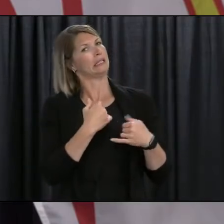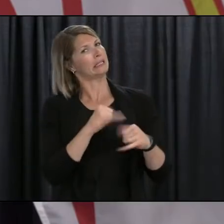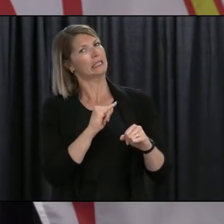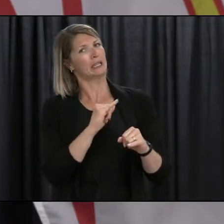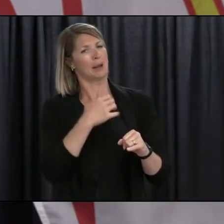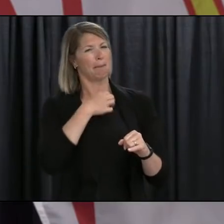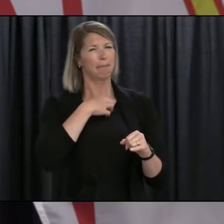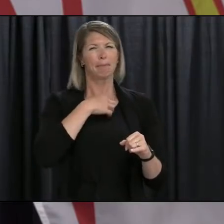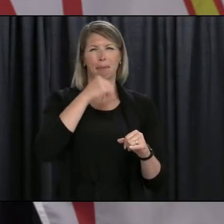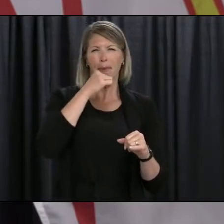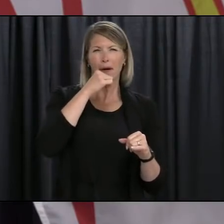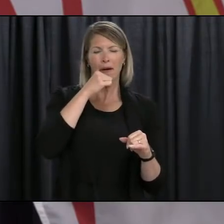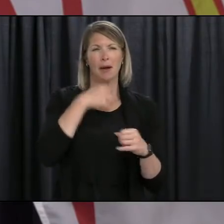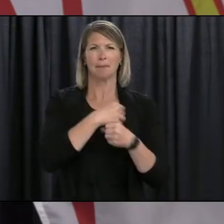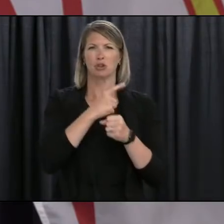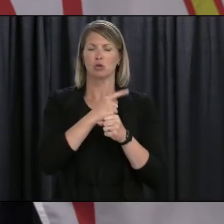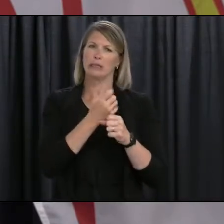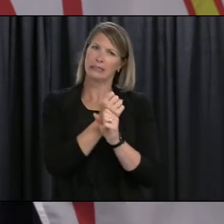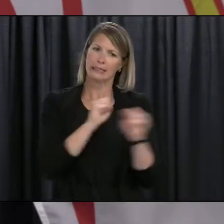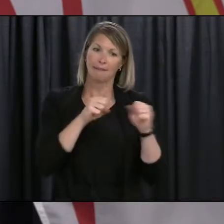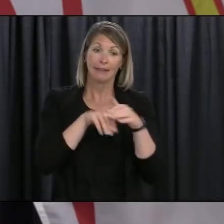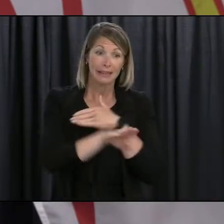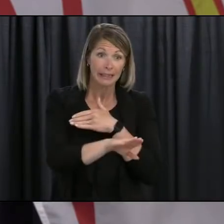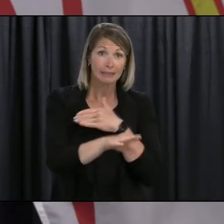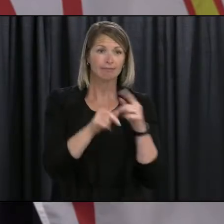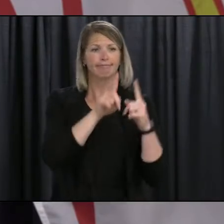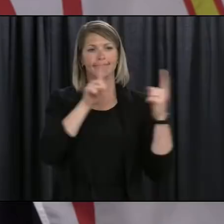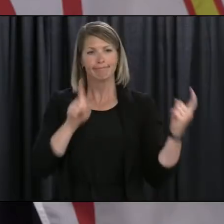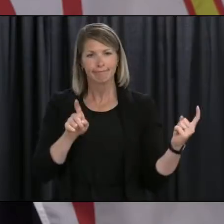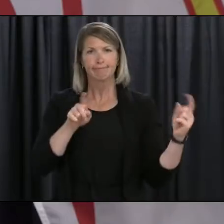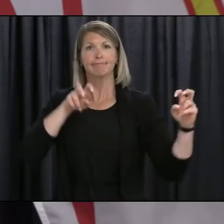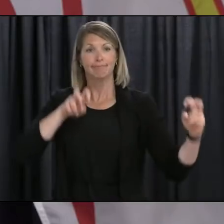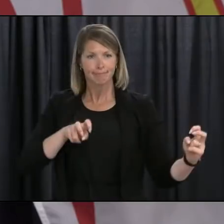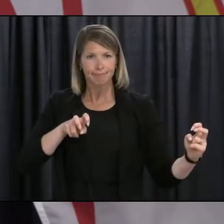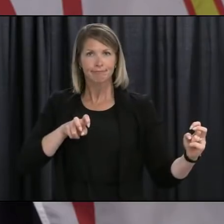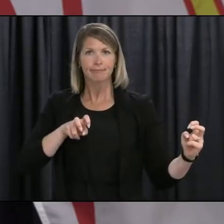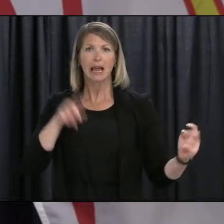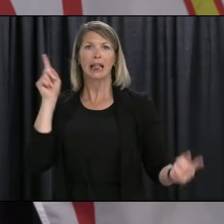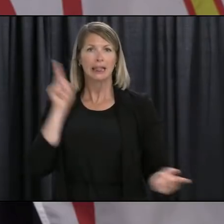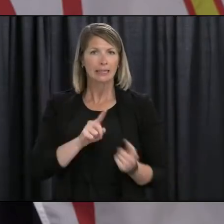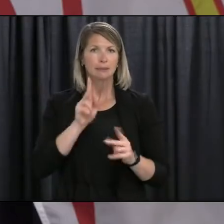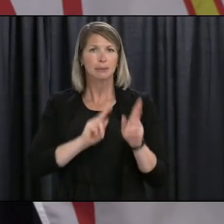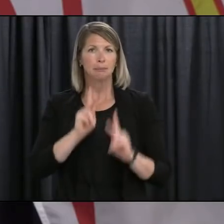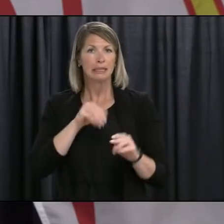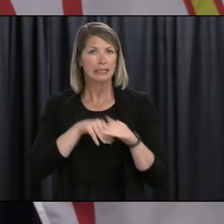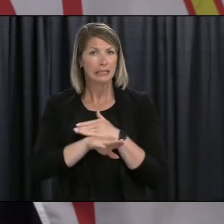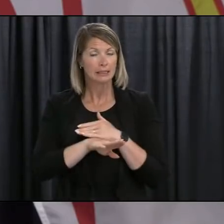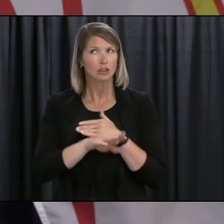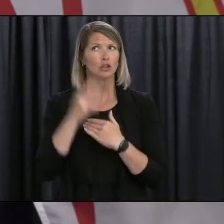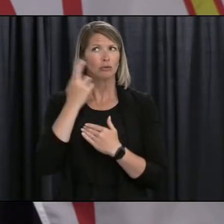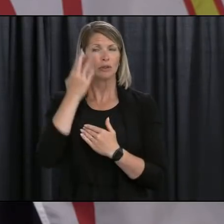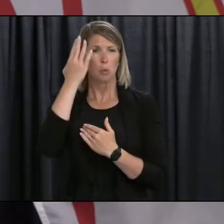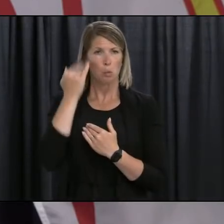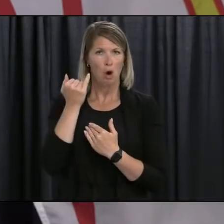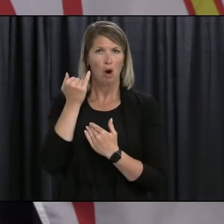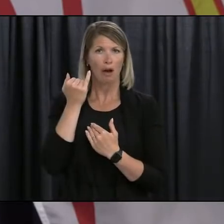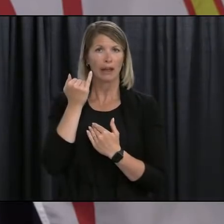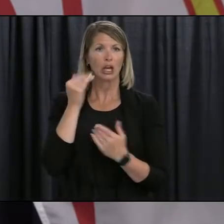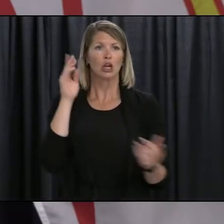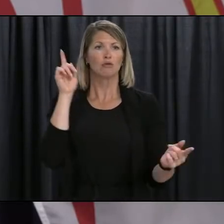between people, and that was the reasoning for the guidelines. I think if we open